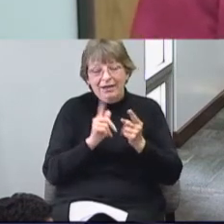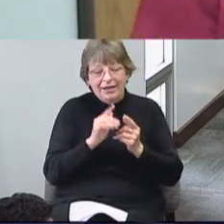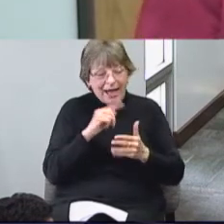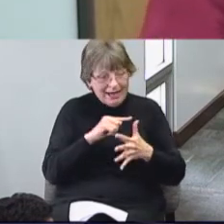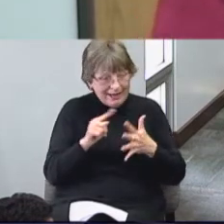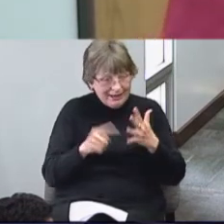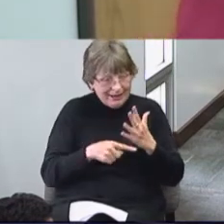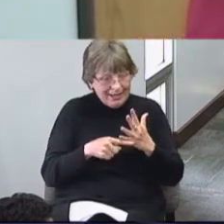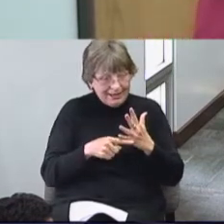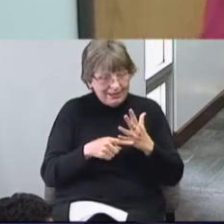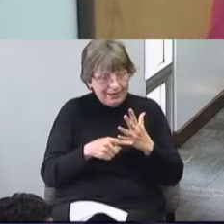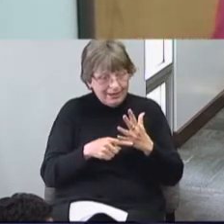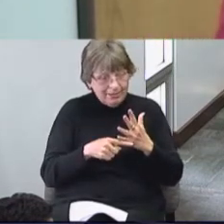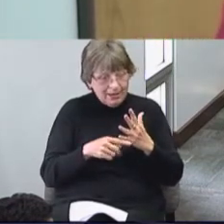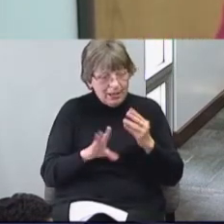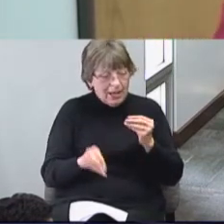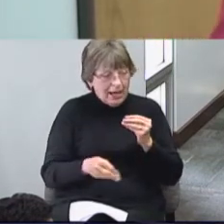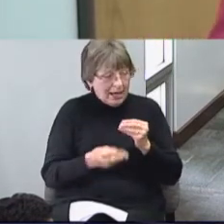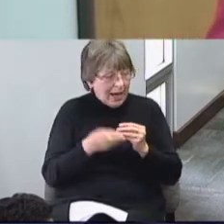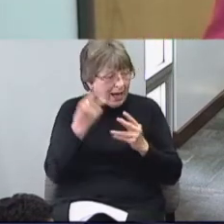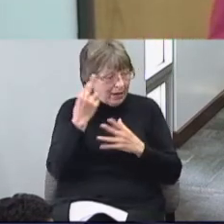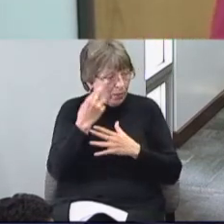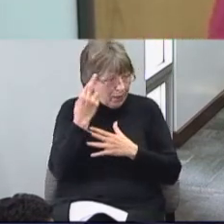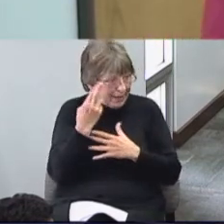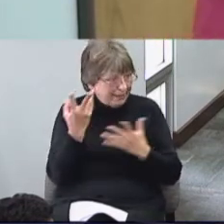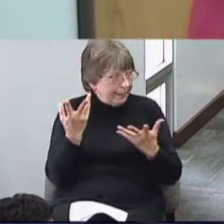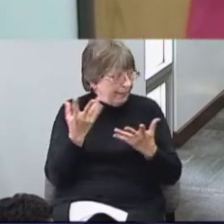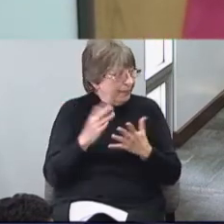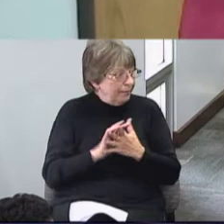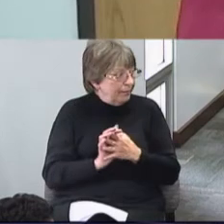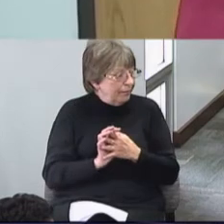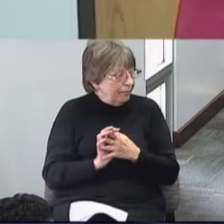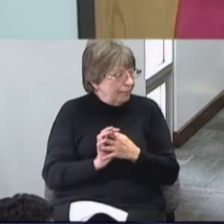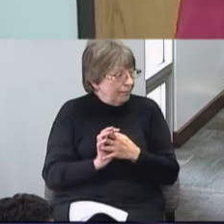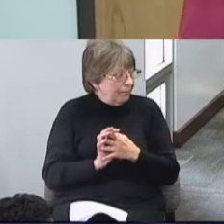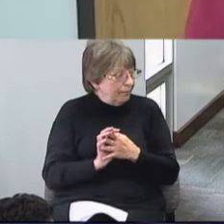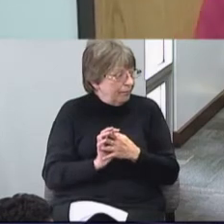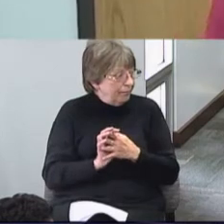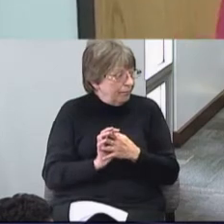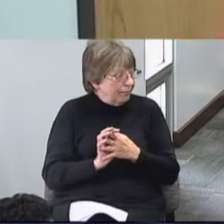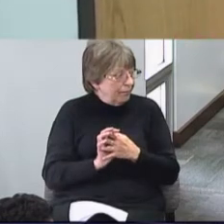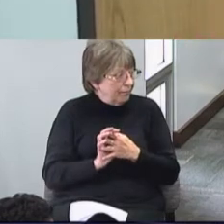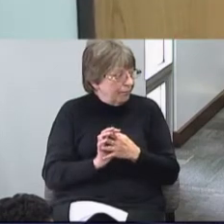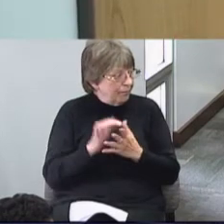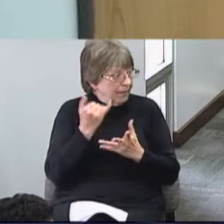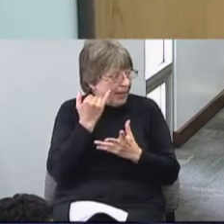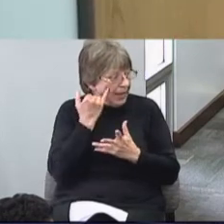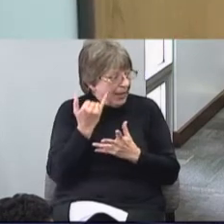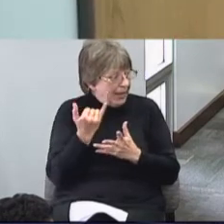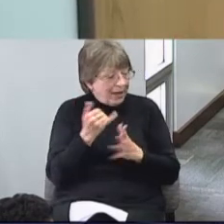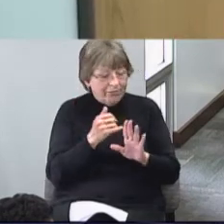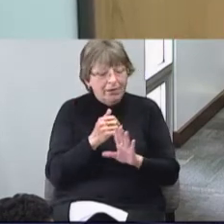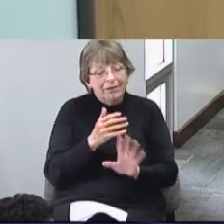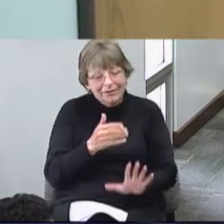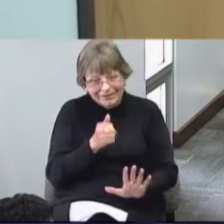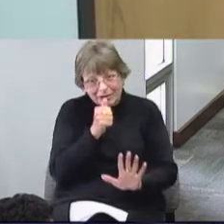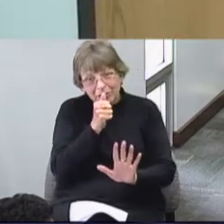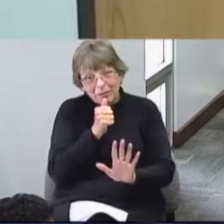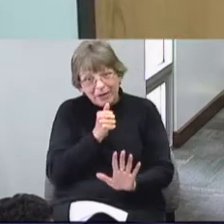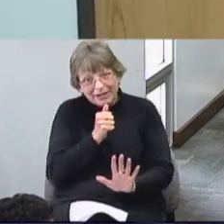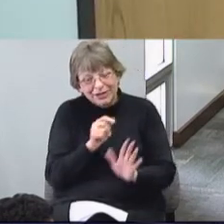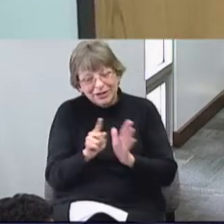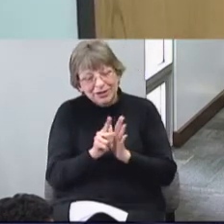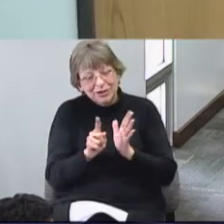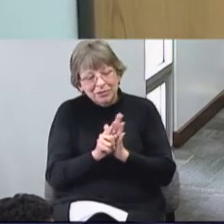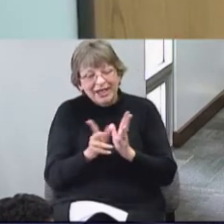out a process for deaccessioning public art. And if you just would bear with me for just a few minutes,